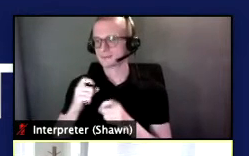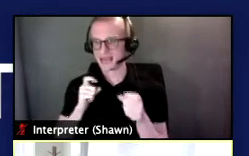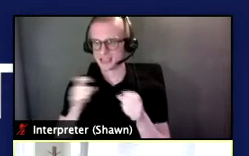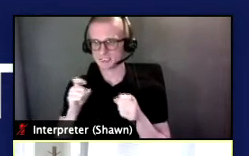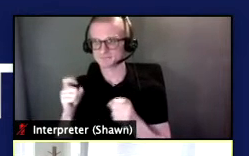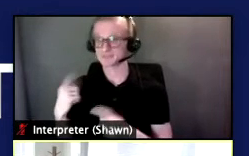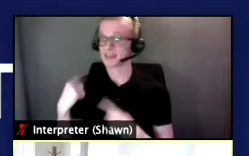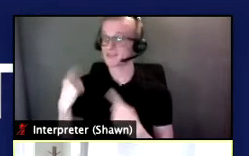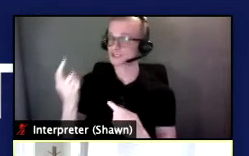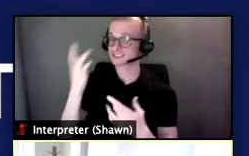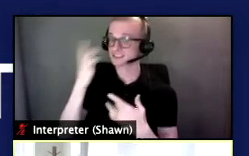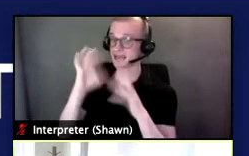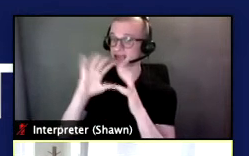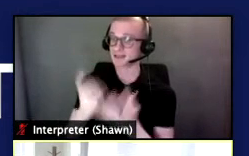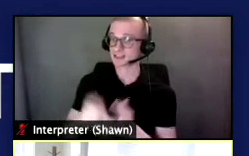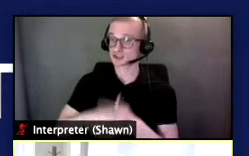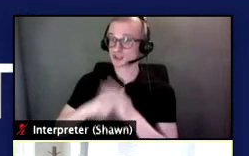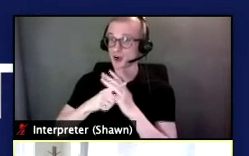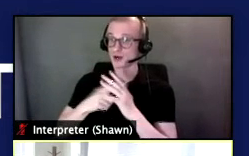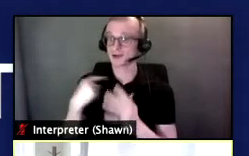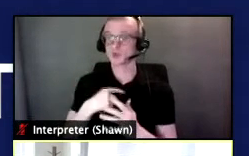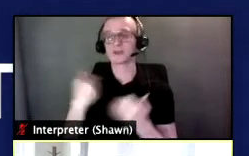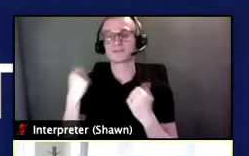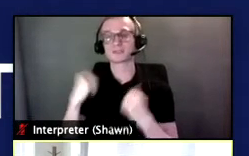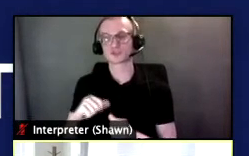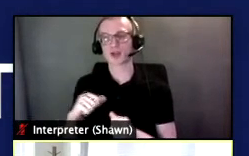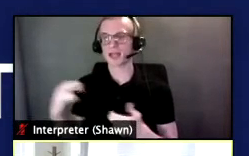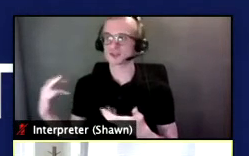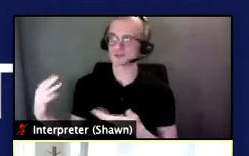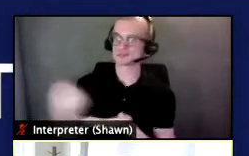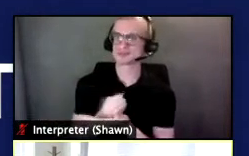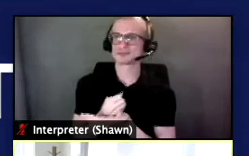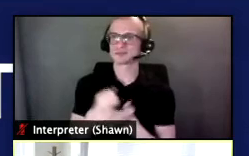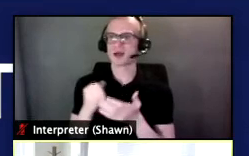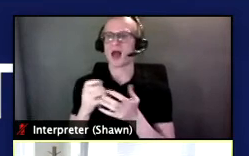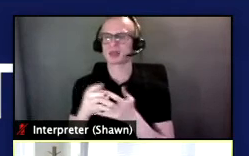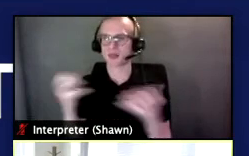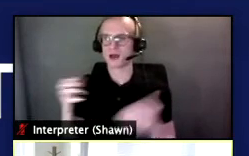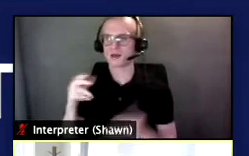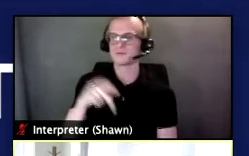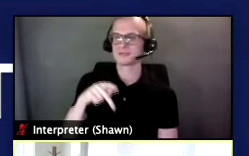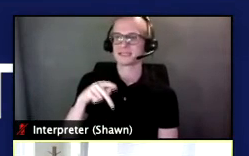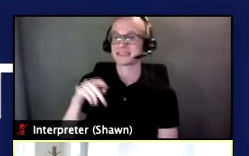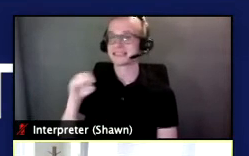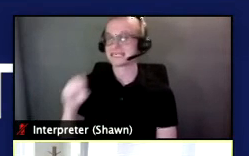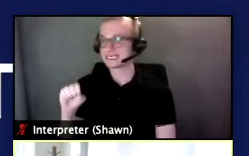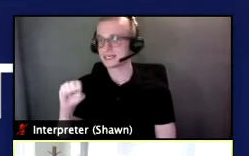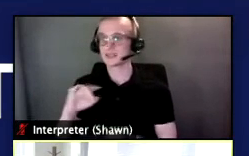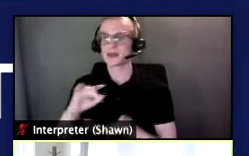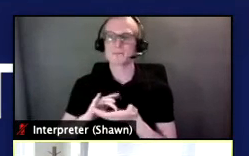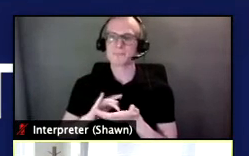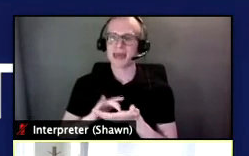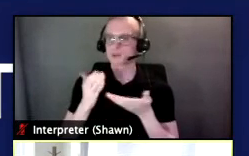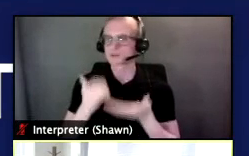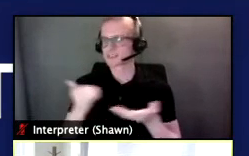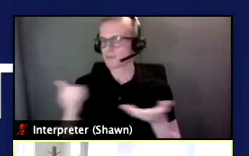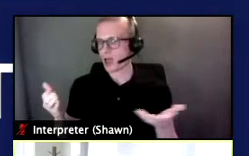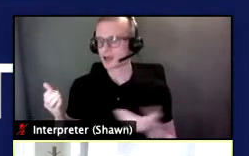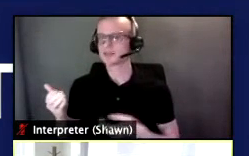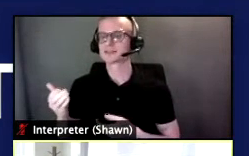trying to get as much PPE and other medical supplies together in order to